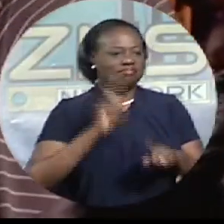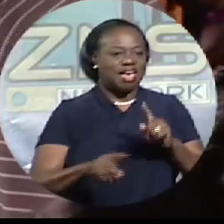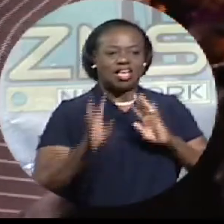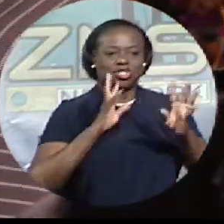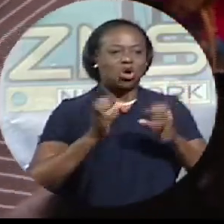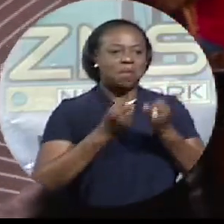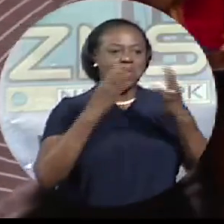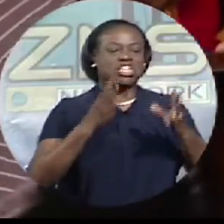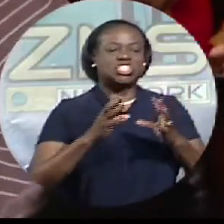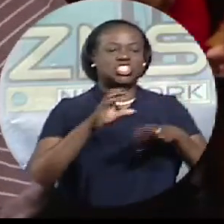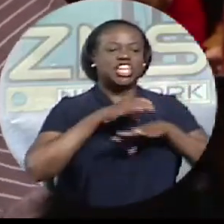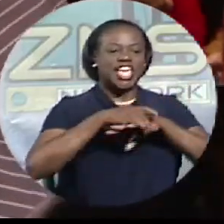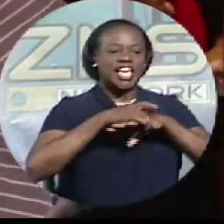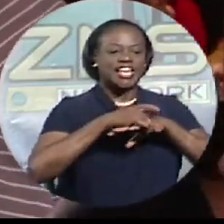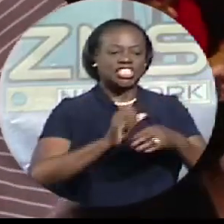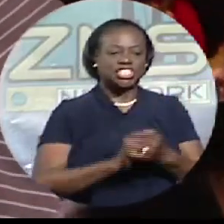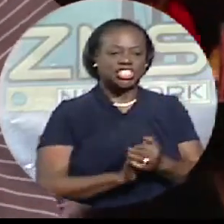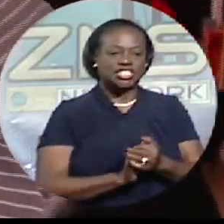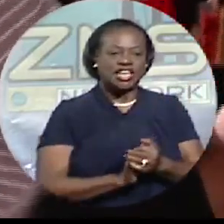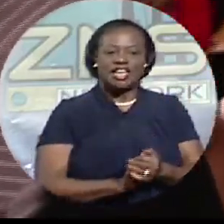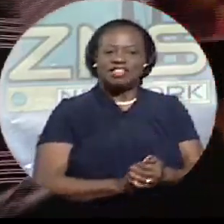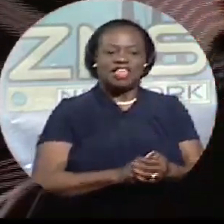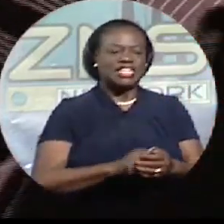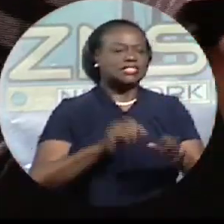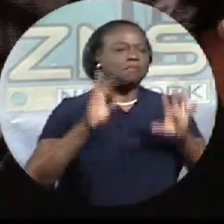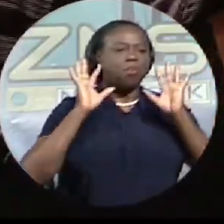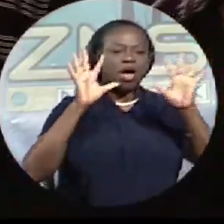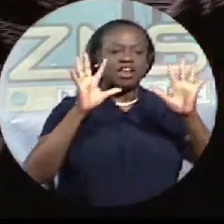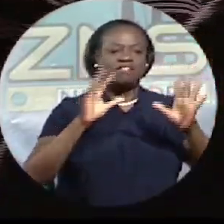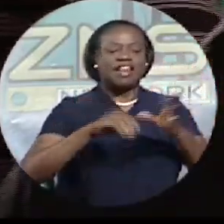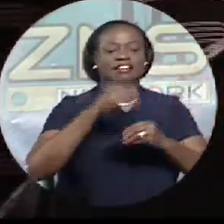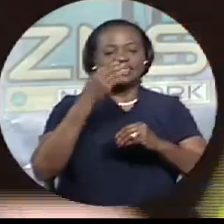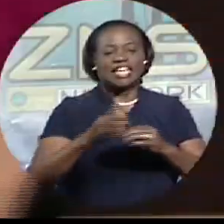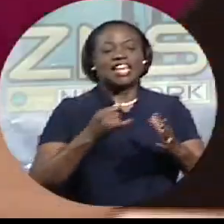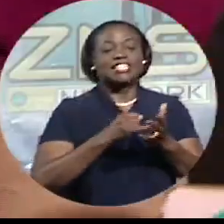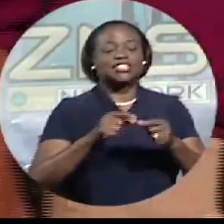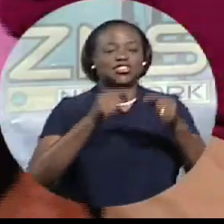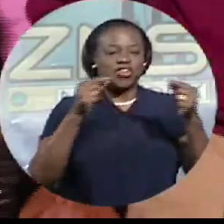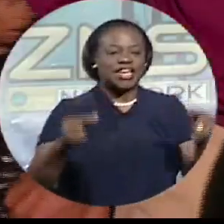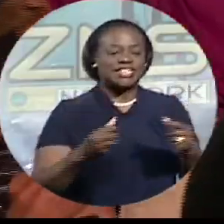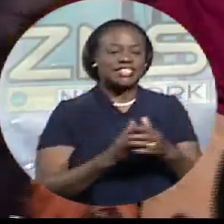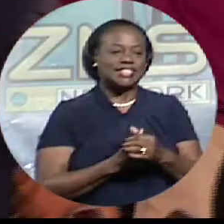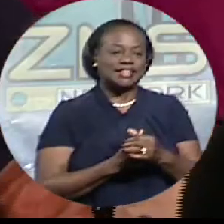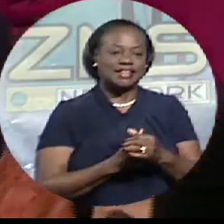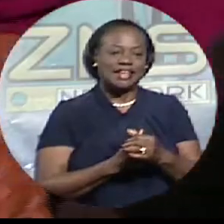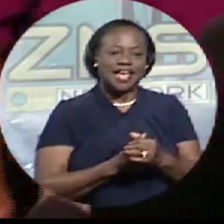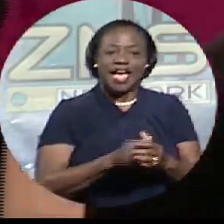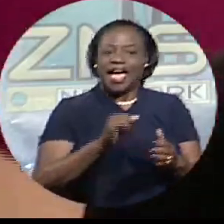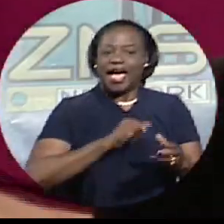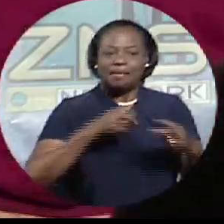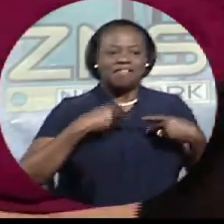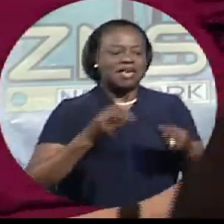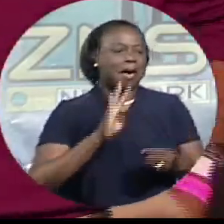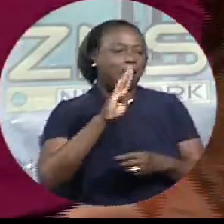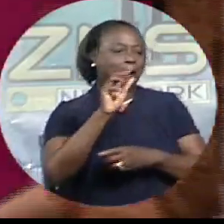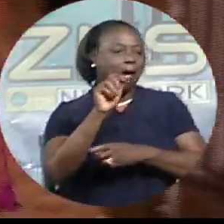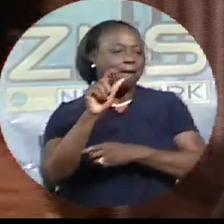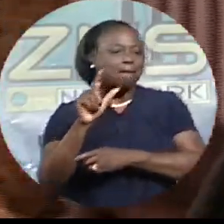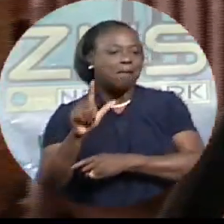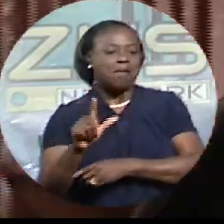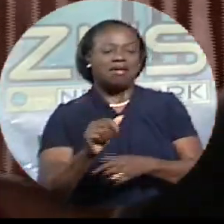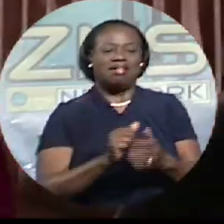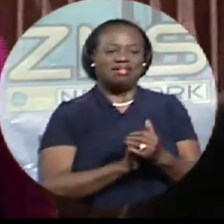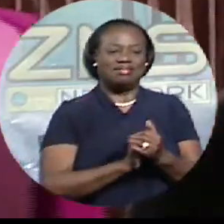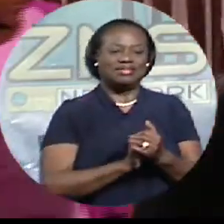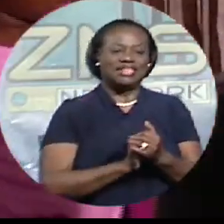great place out here, though. The atmosphere is wonderful, and everybody's having a good time. It's great. Best so far? I'm just having a ball.